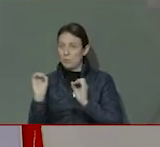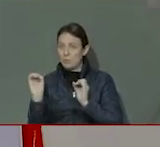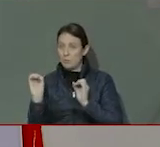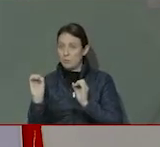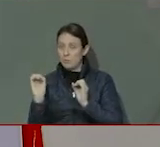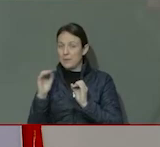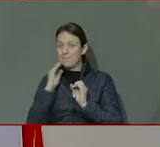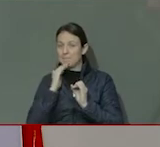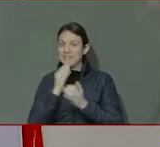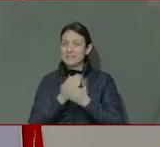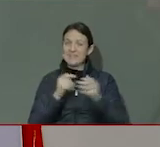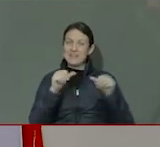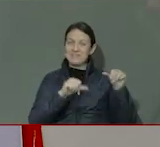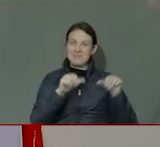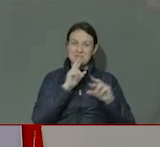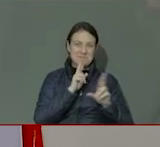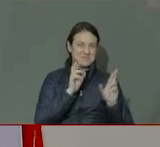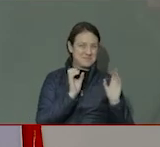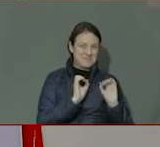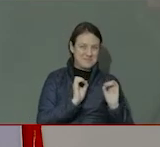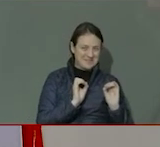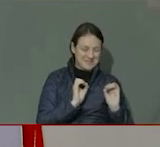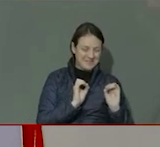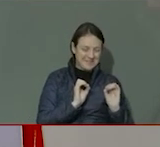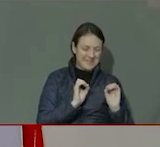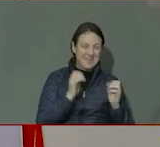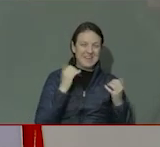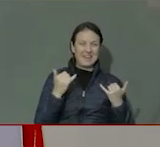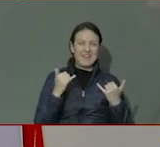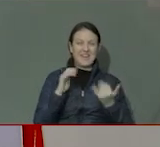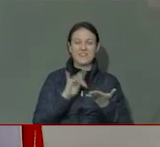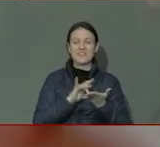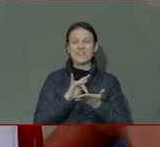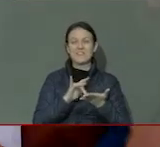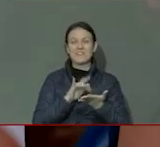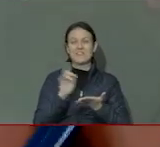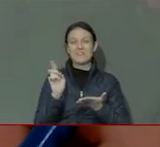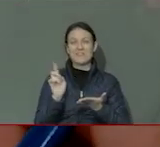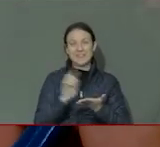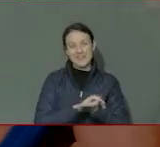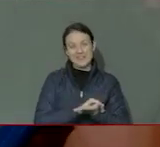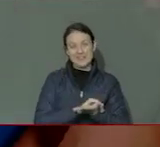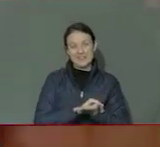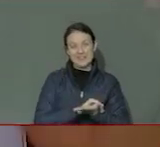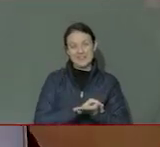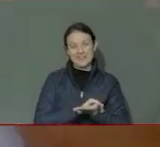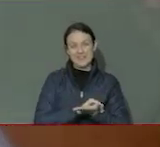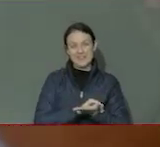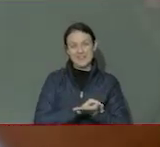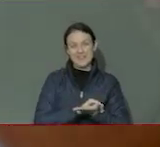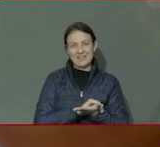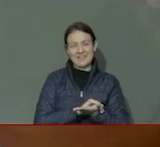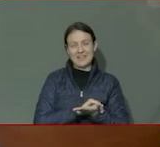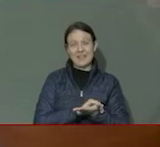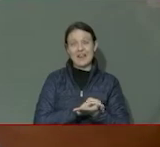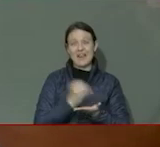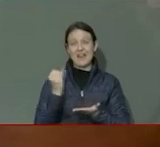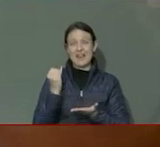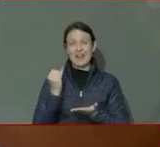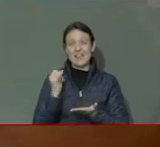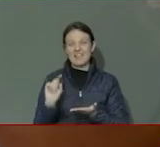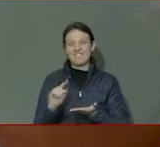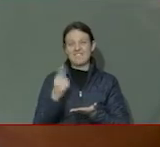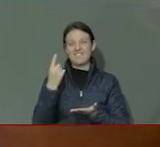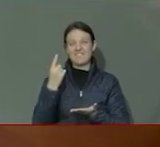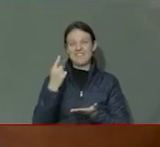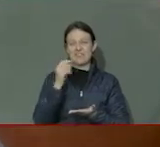react. So what we want to calculate here now is actually the initial